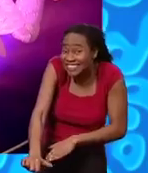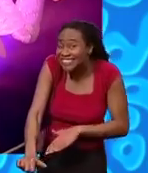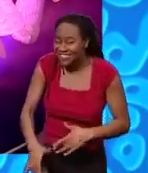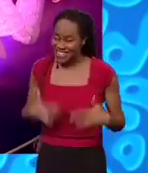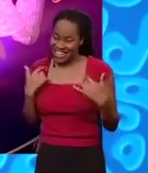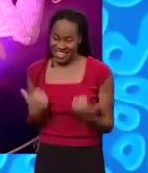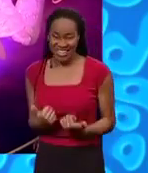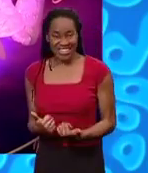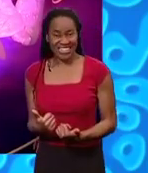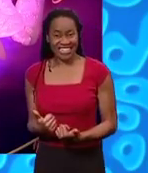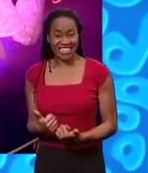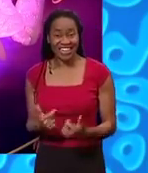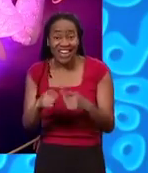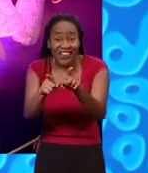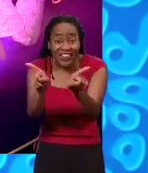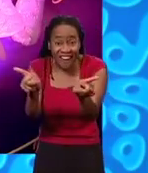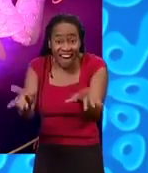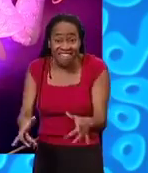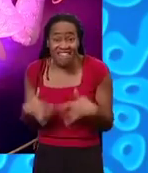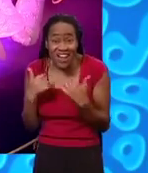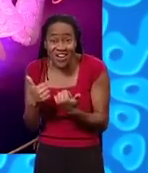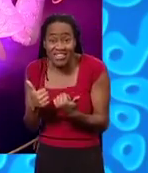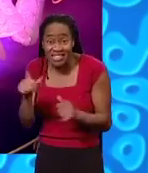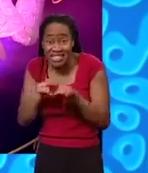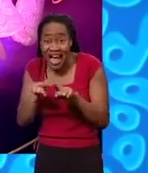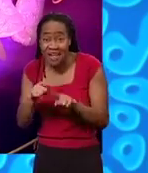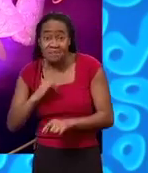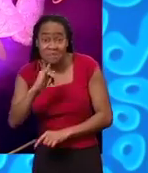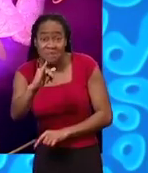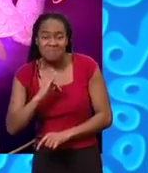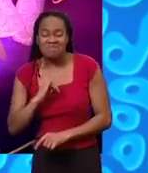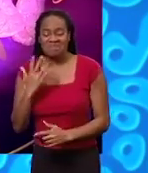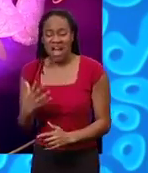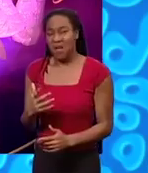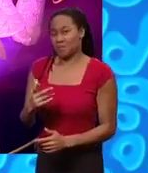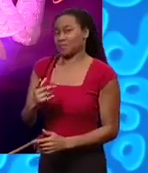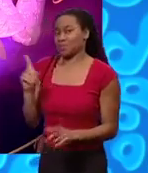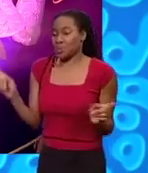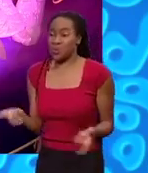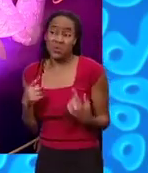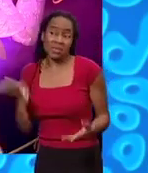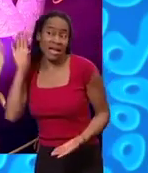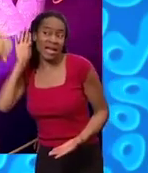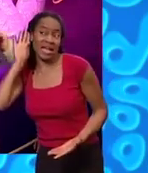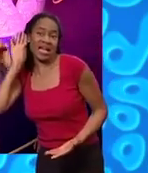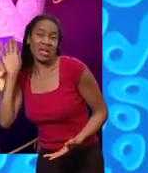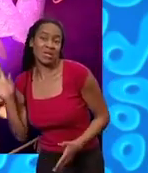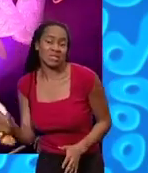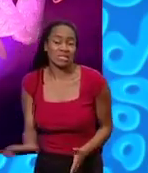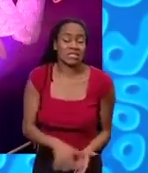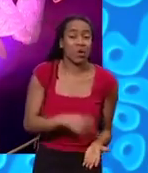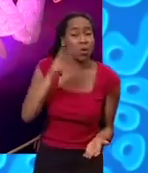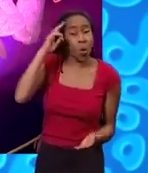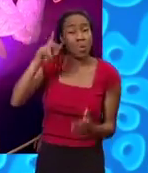again. And I feel that you're feeling good too. So let's put all our moves together with the music. Space